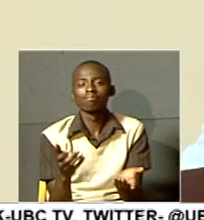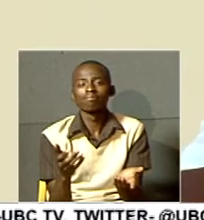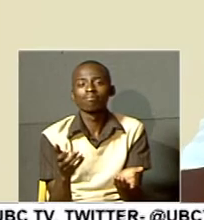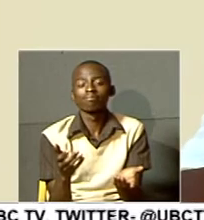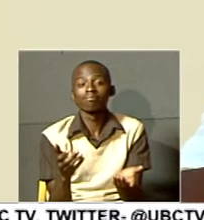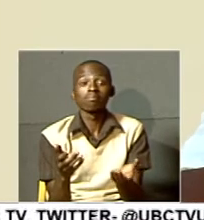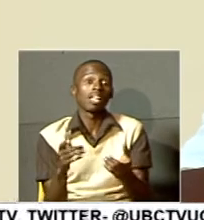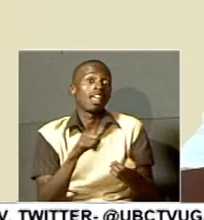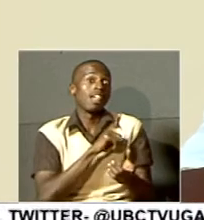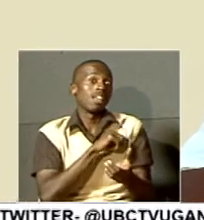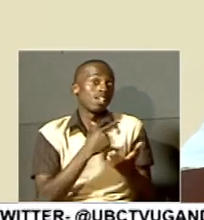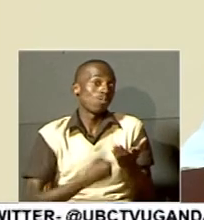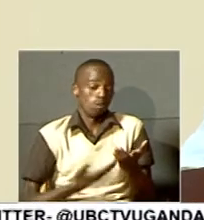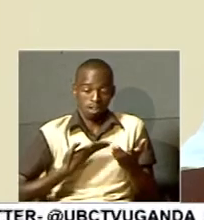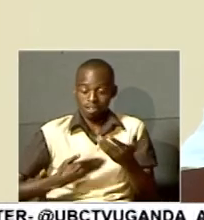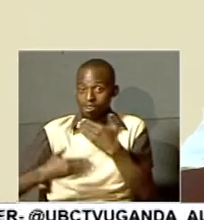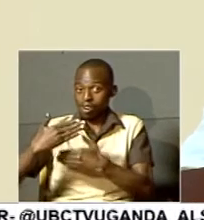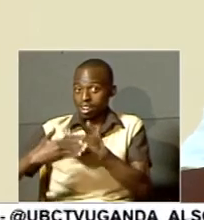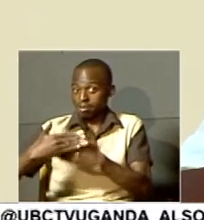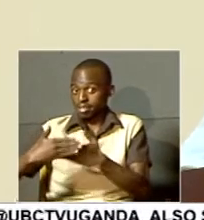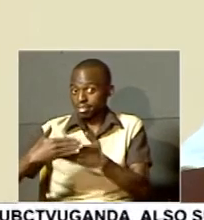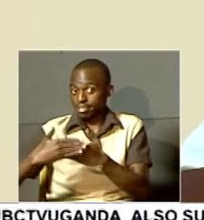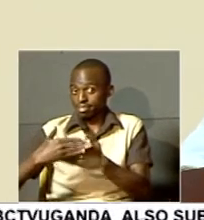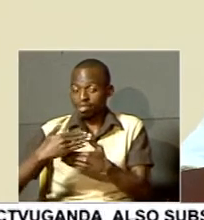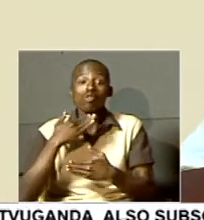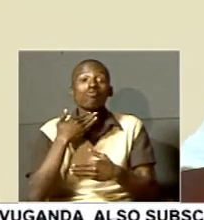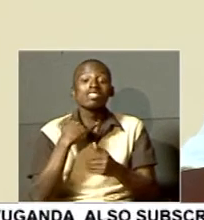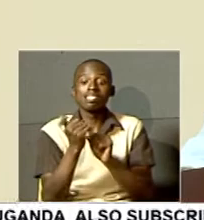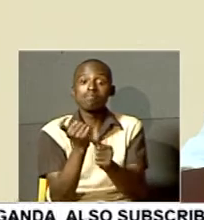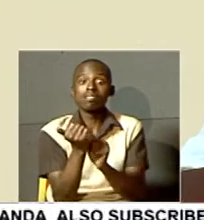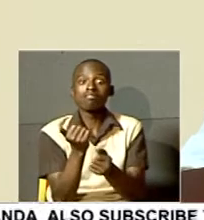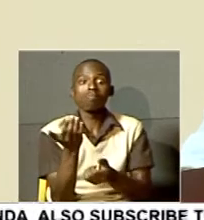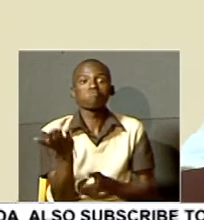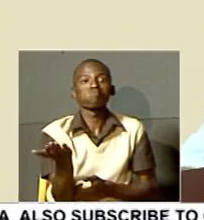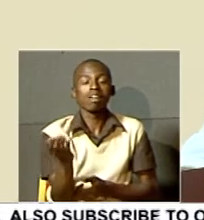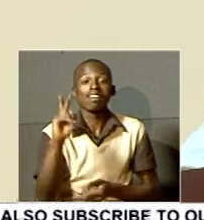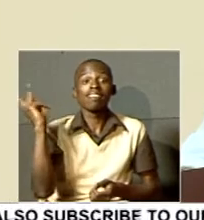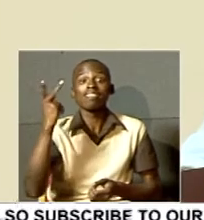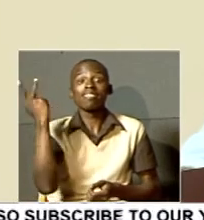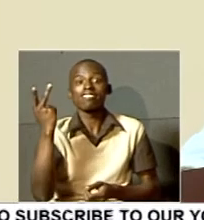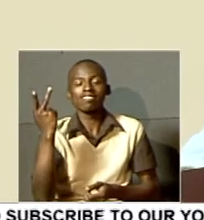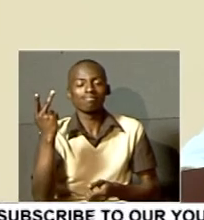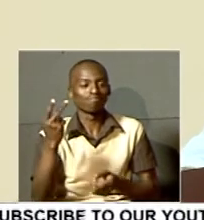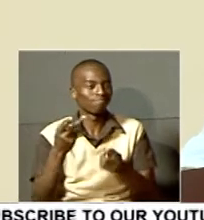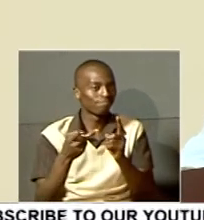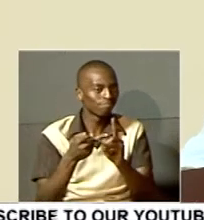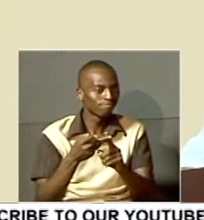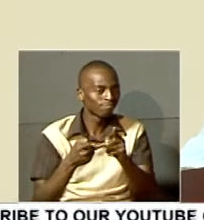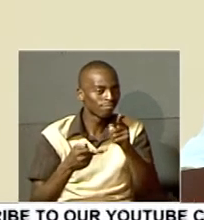Fortunately, we have got neighbors who need maize. Kenya, they need maize.